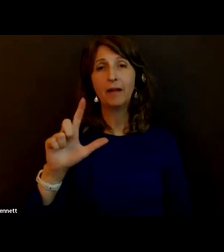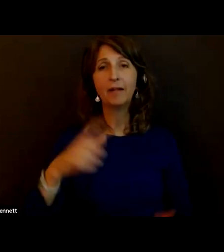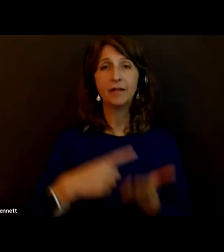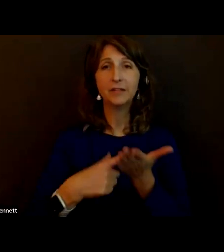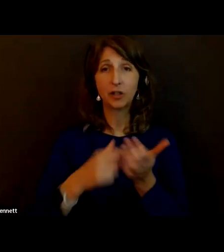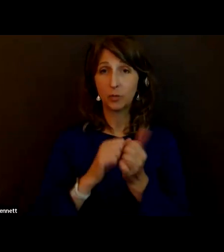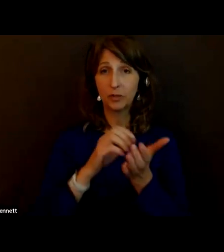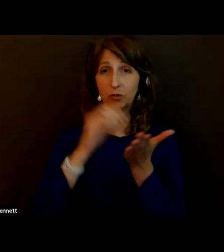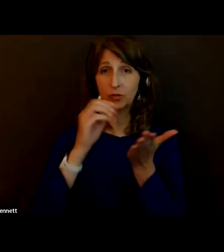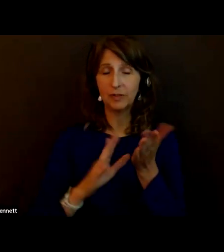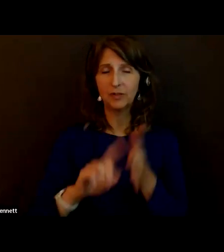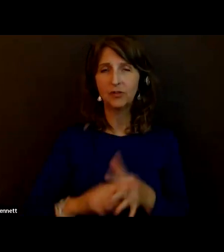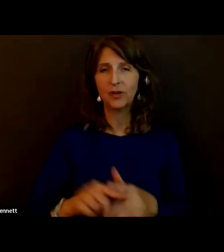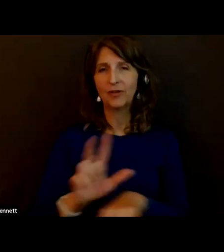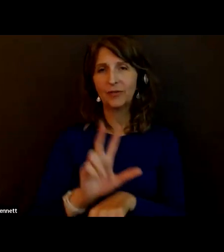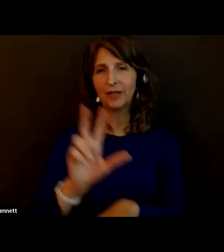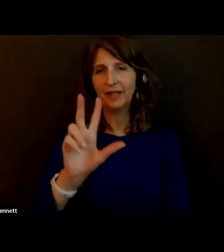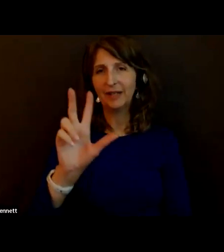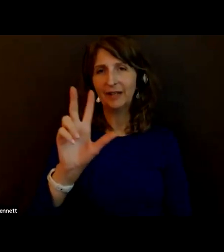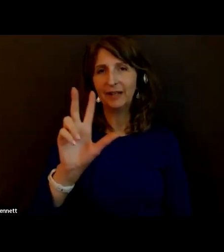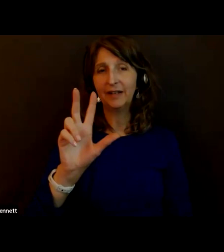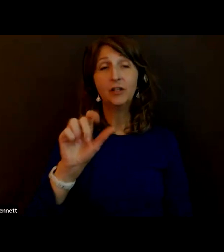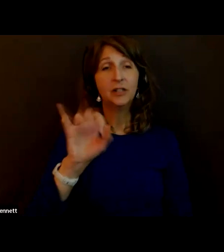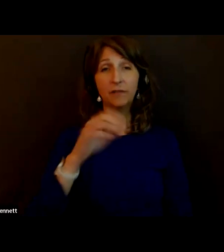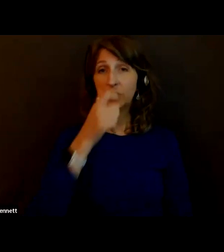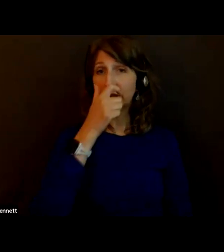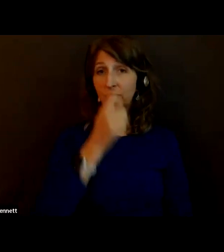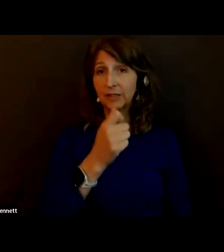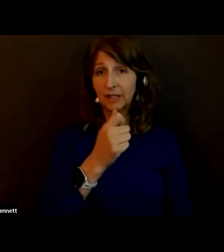start around 3 o'clock. So if you're interested